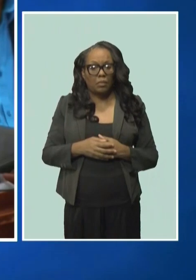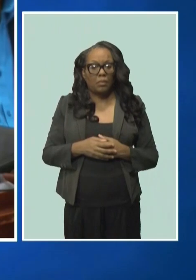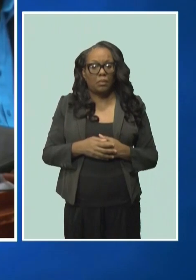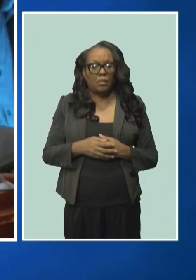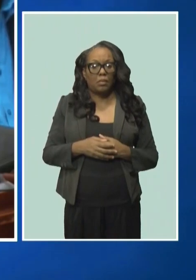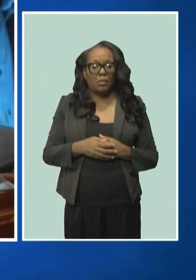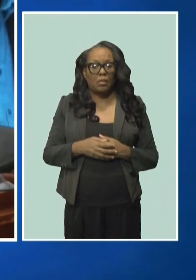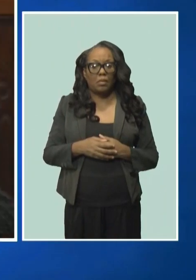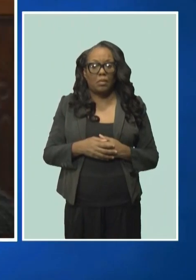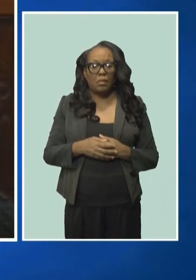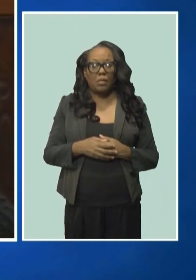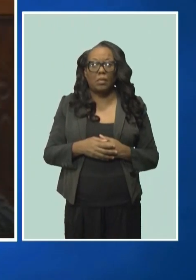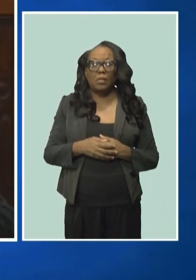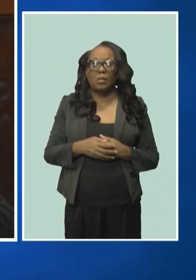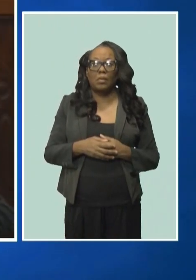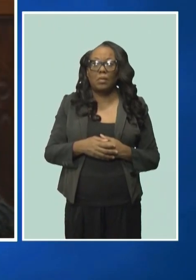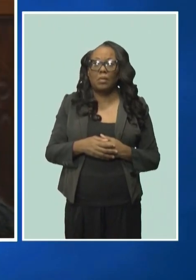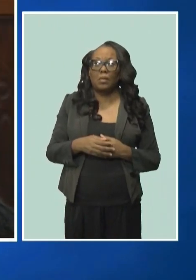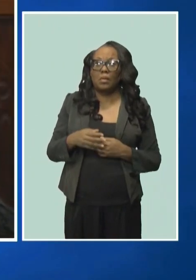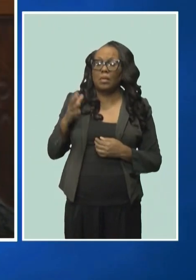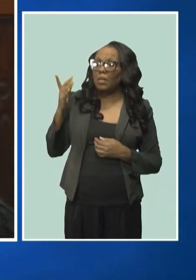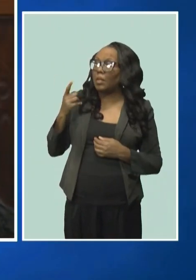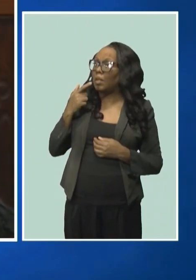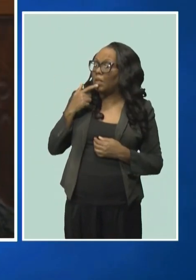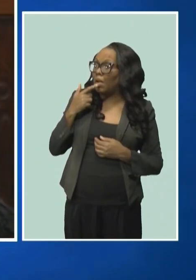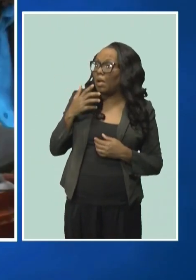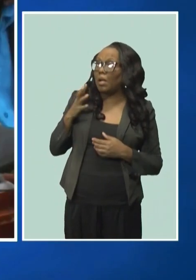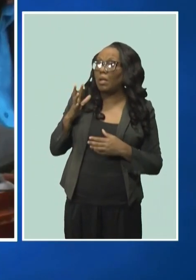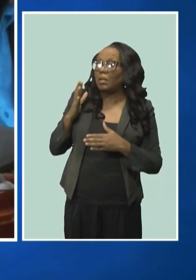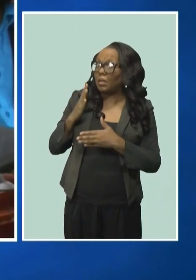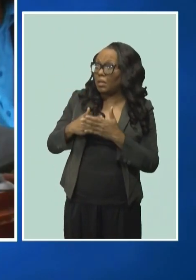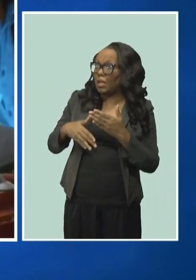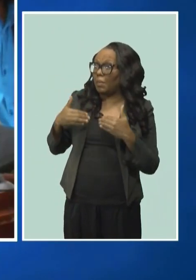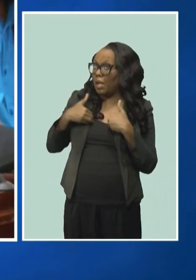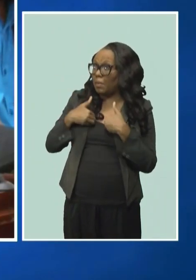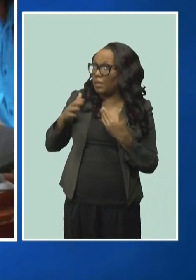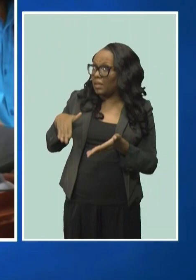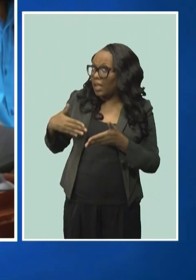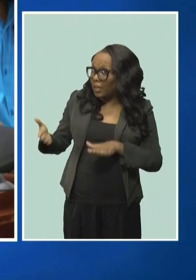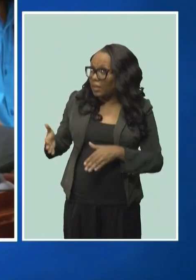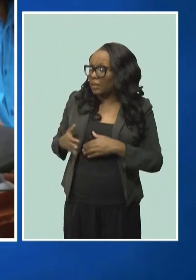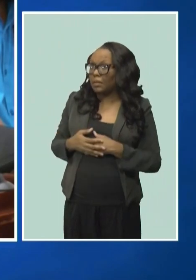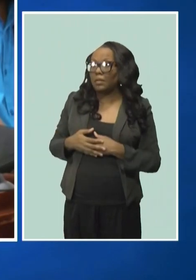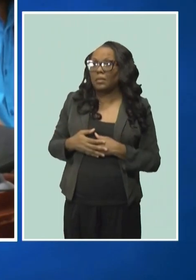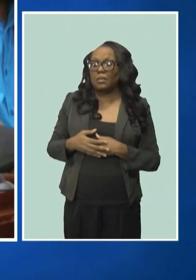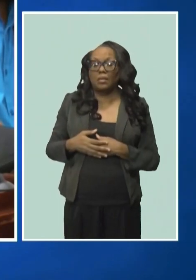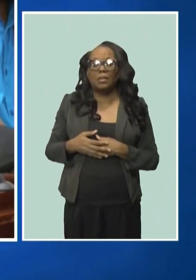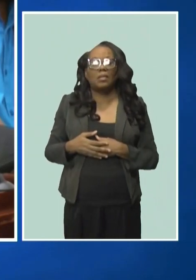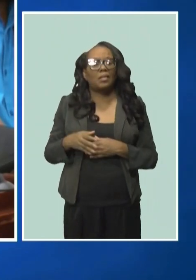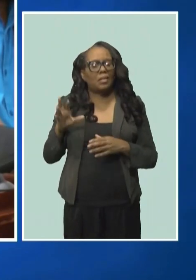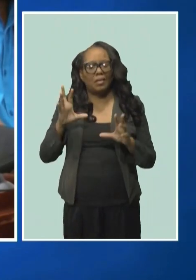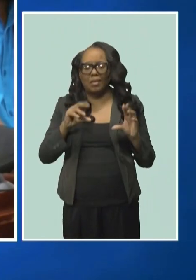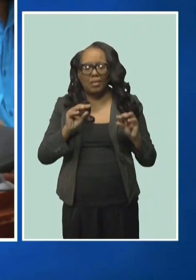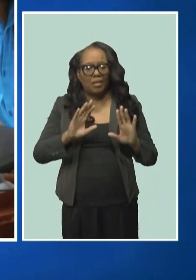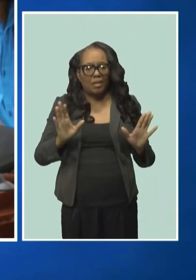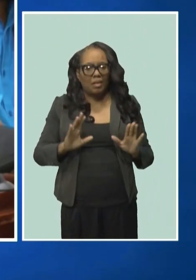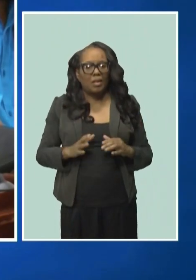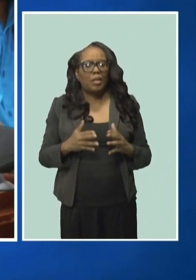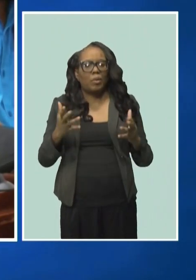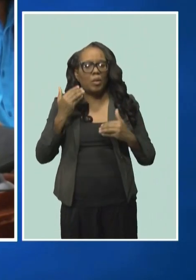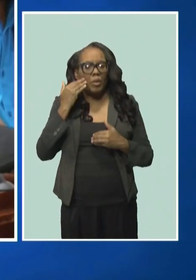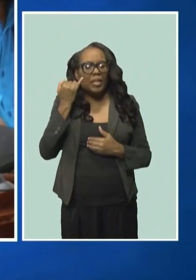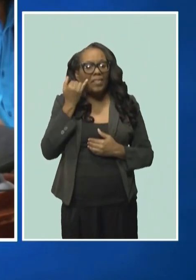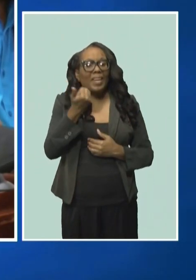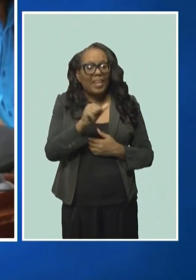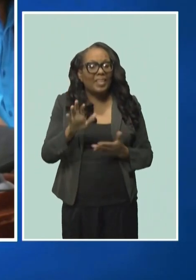He will report on the rate of mortality? Yes. So some have died? No. Mortality speaks to whether or not any died. I don't